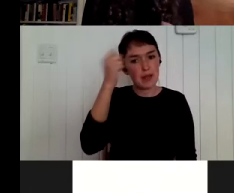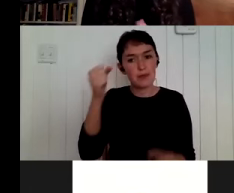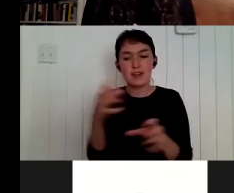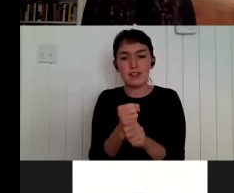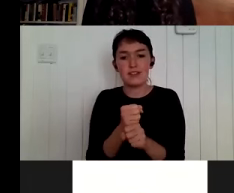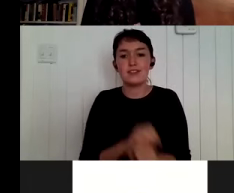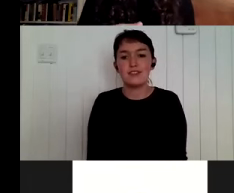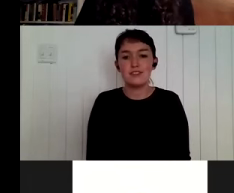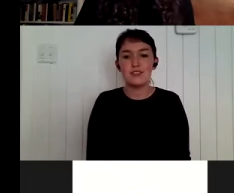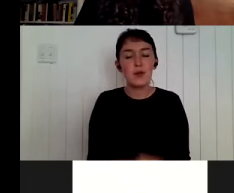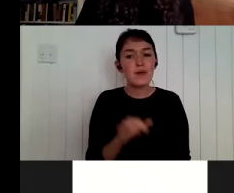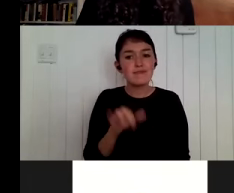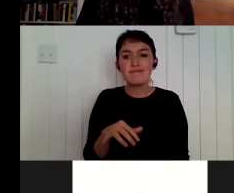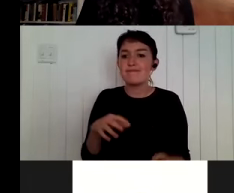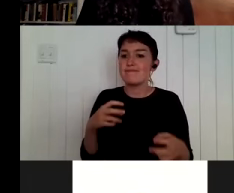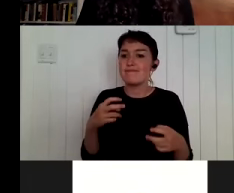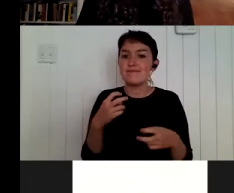very difficult to study.